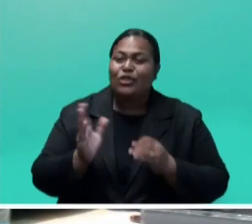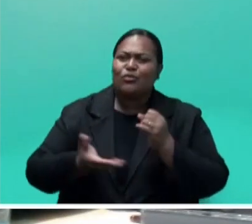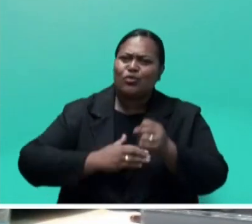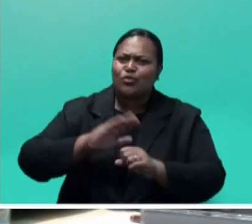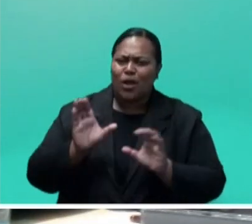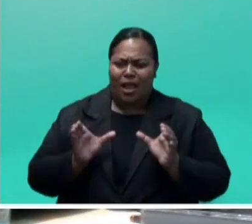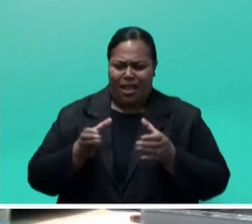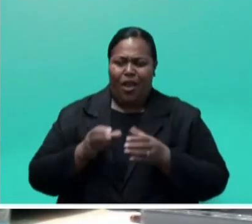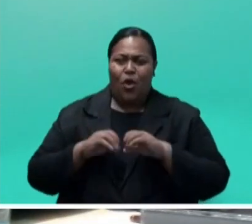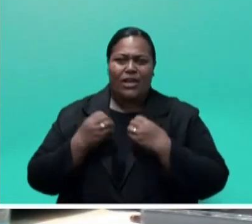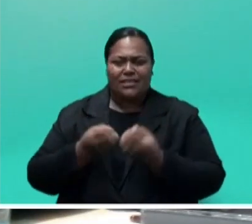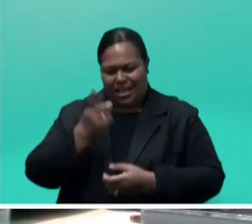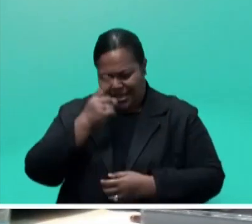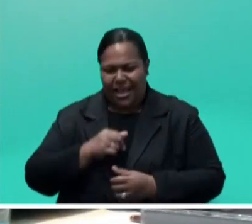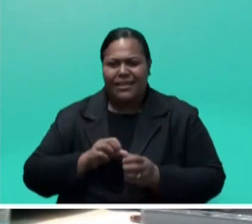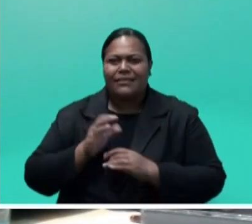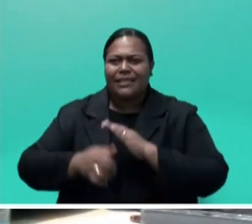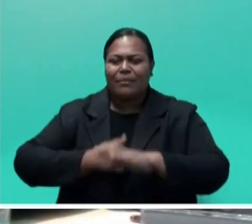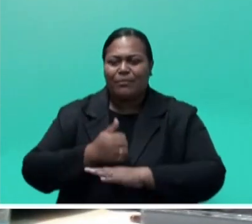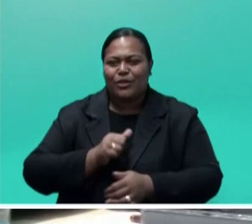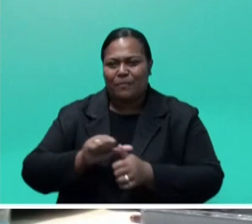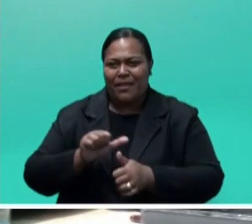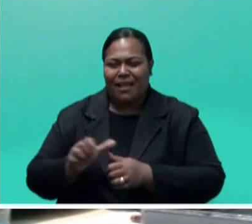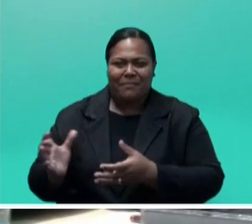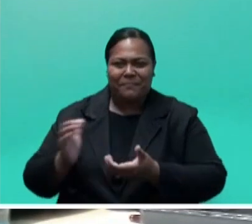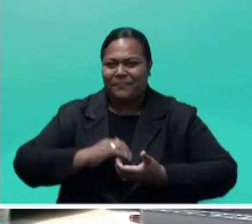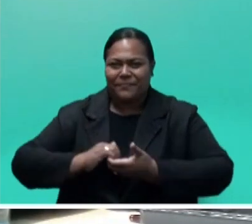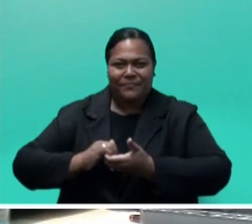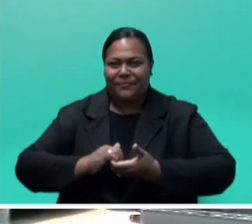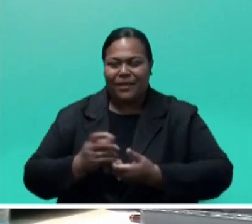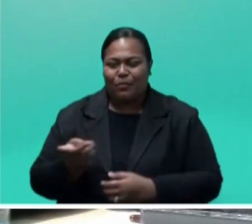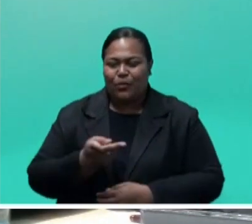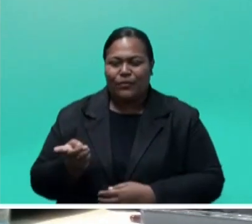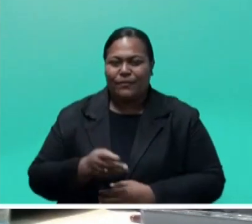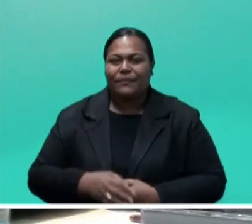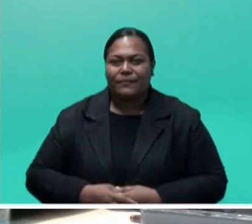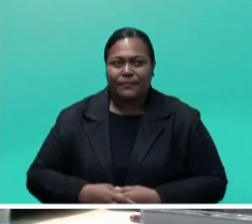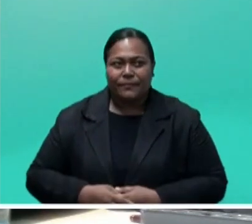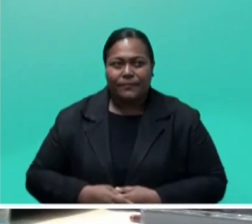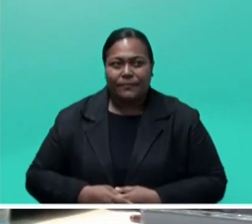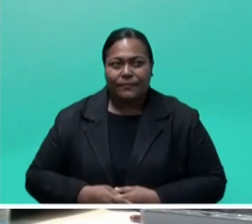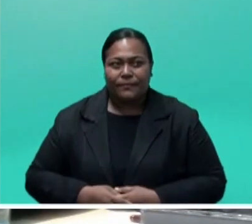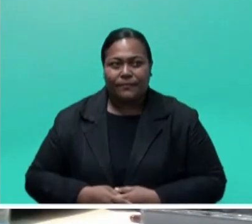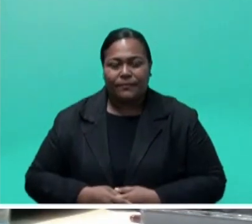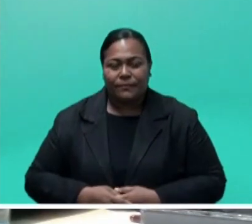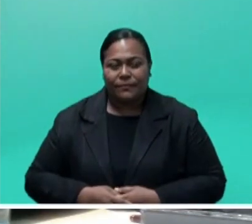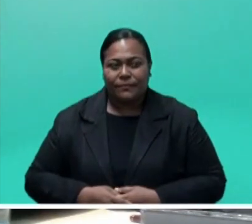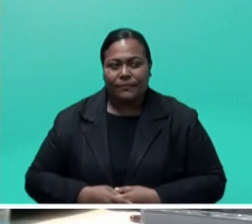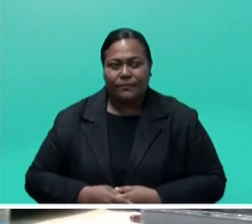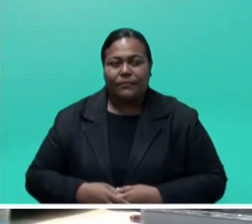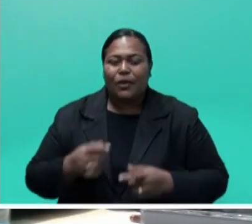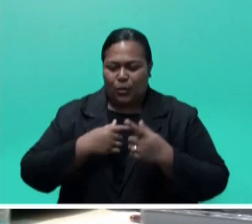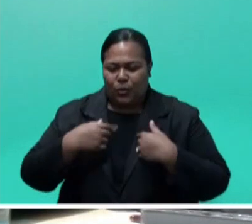dialogue between both parties. We want to invite the landowners and the young Ethiopia youths, including women, to venture